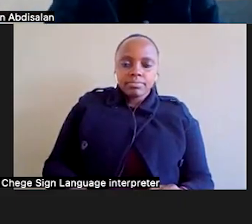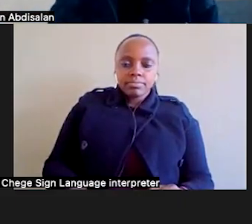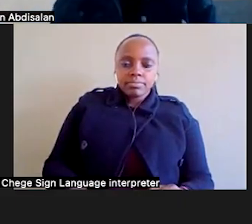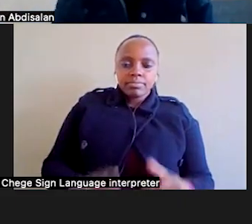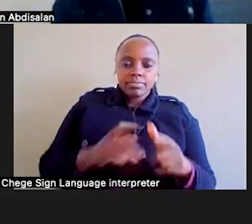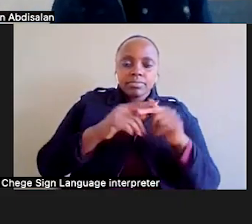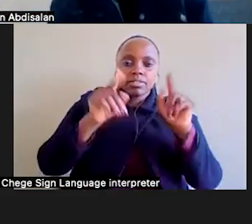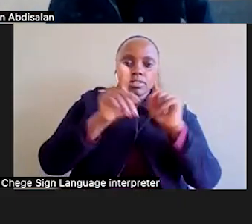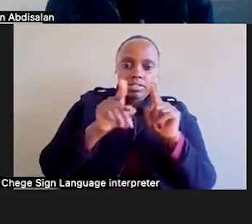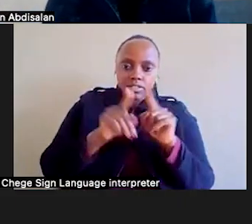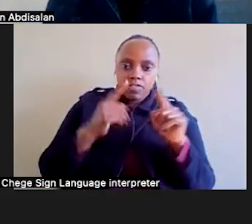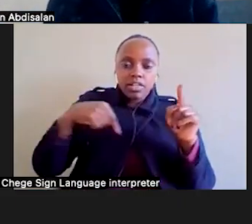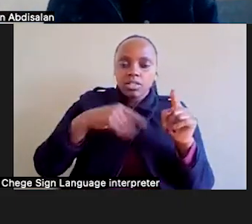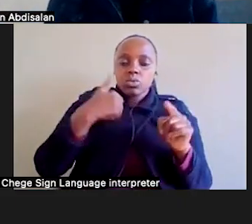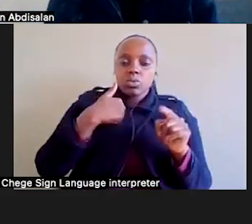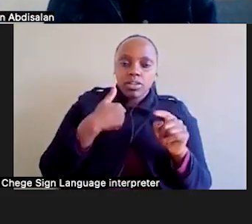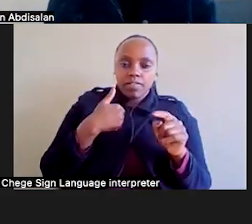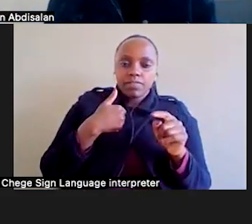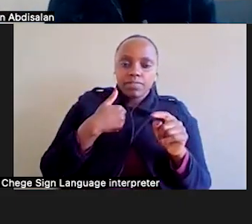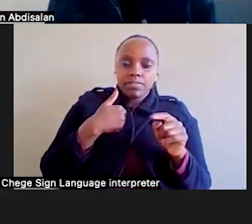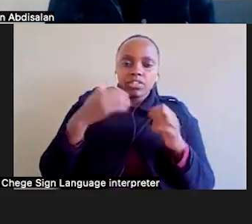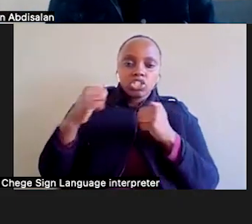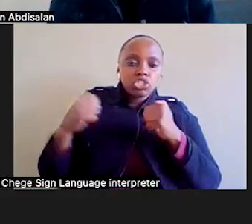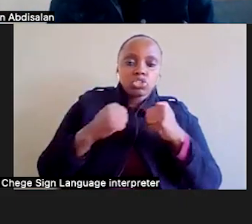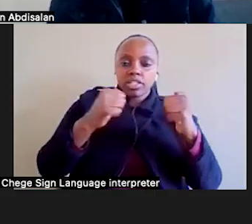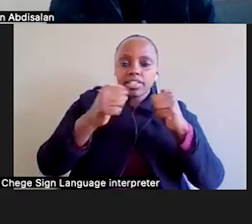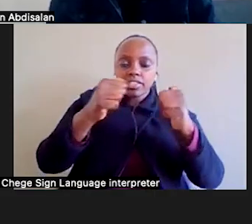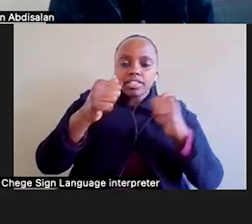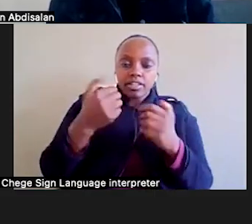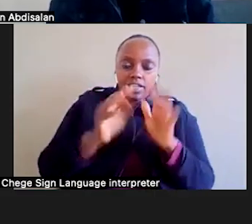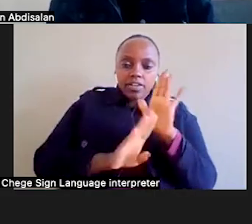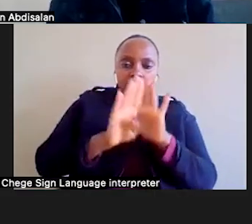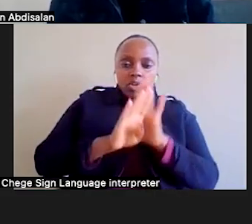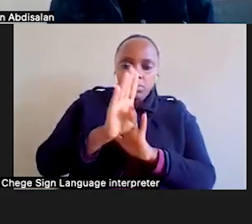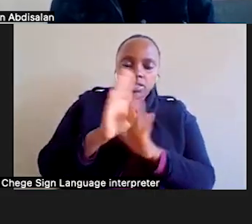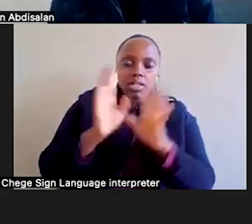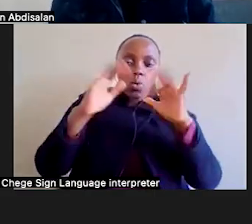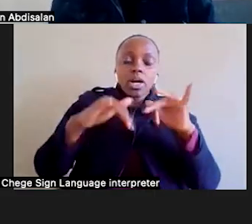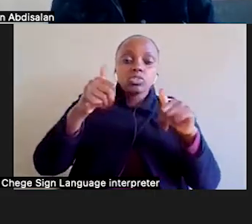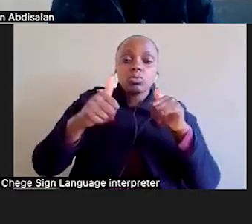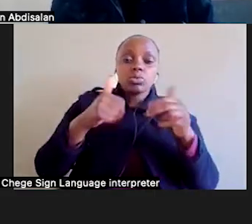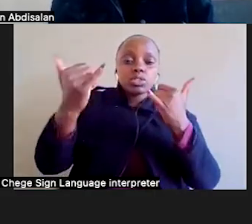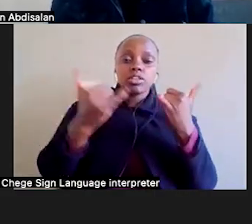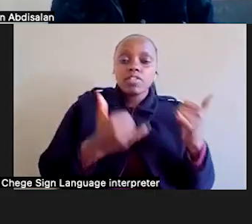well as we have a strategic development workshops that we invite our partners to